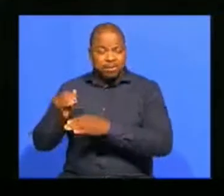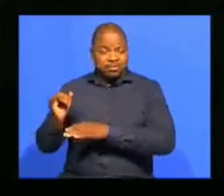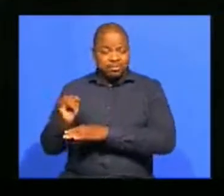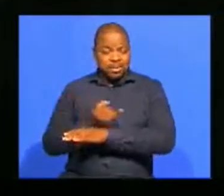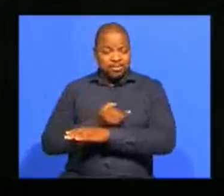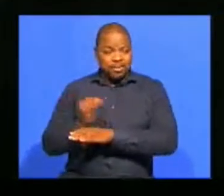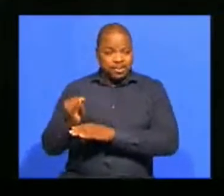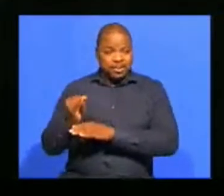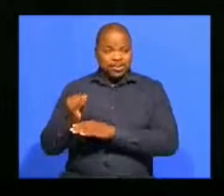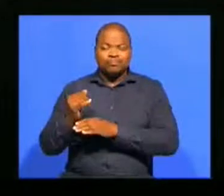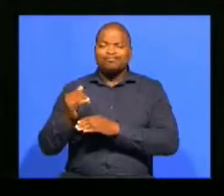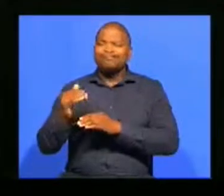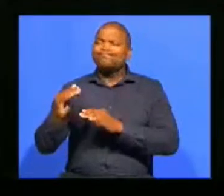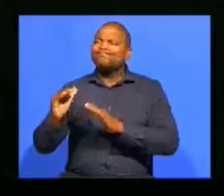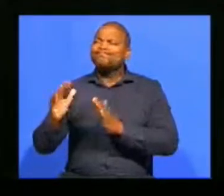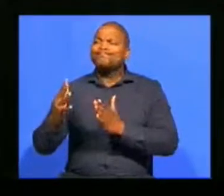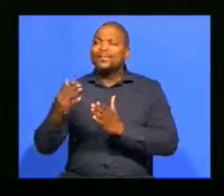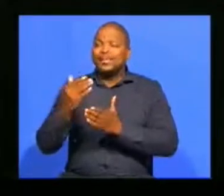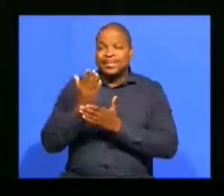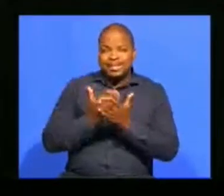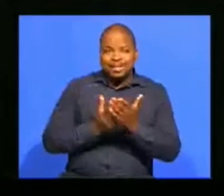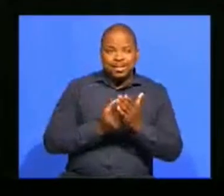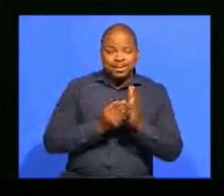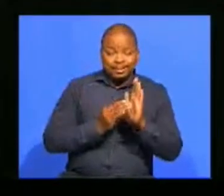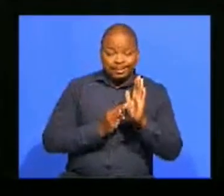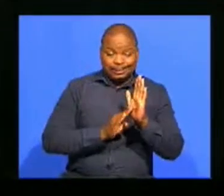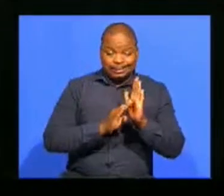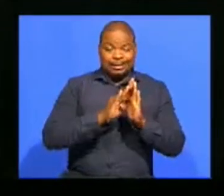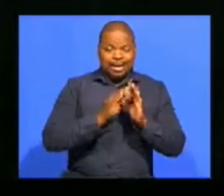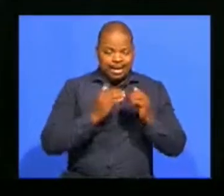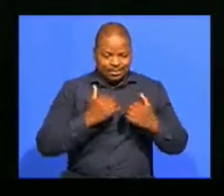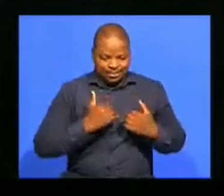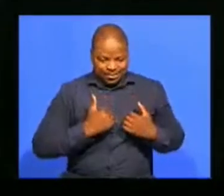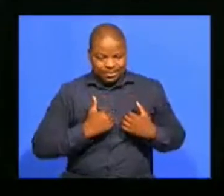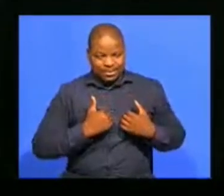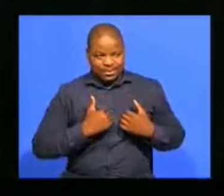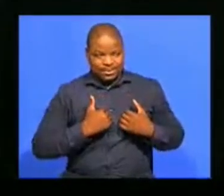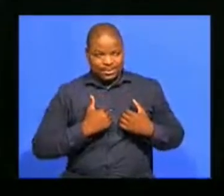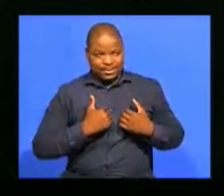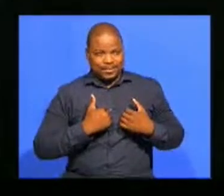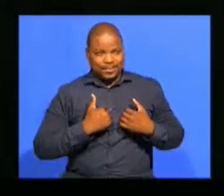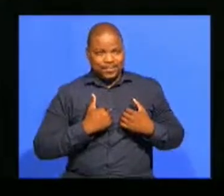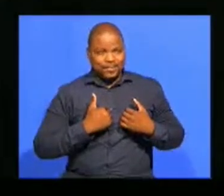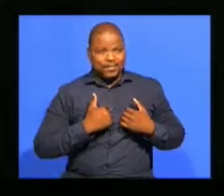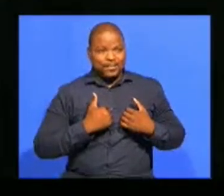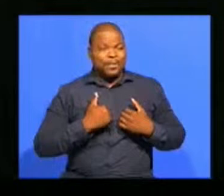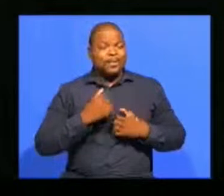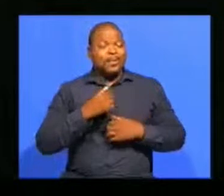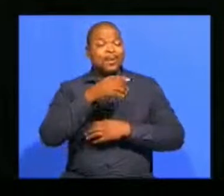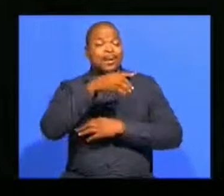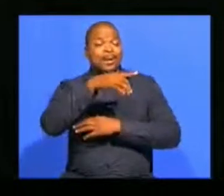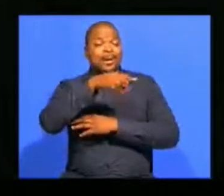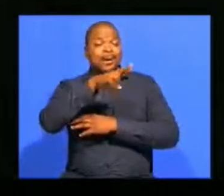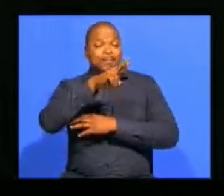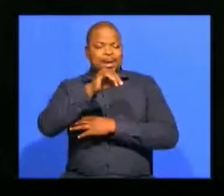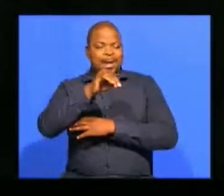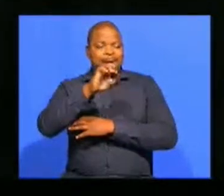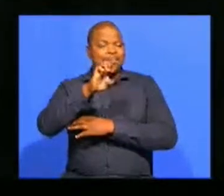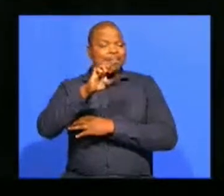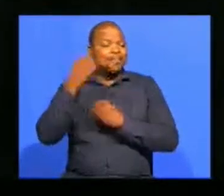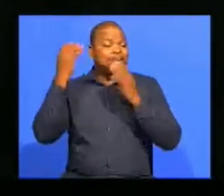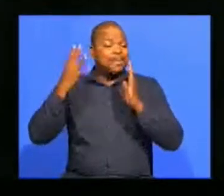institutions concerned. Some have matured, and like you heard the Honorable Prime Minister